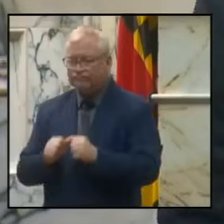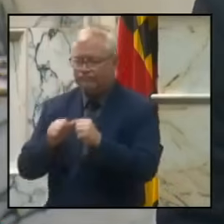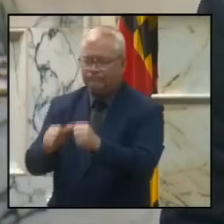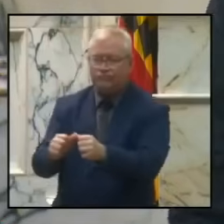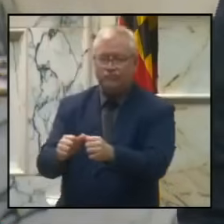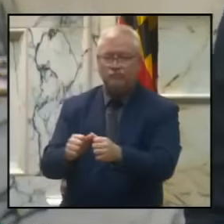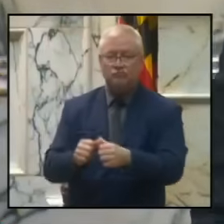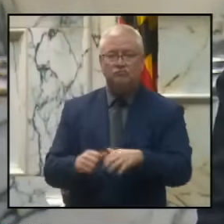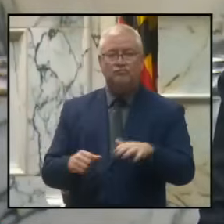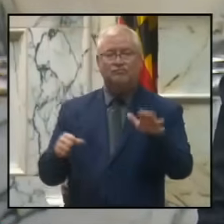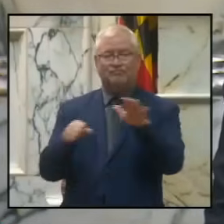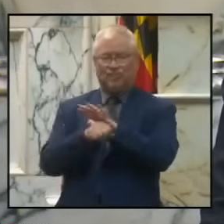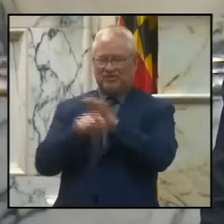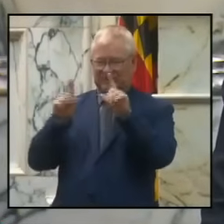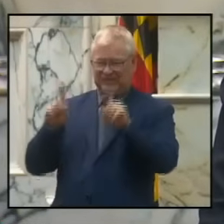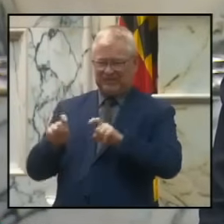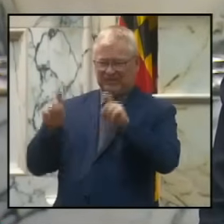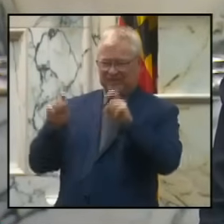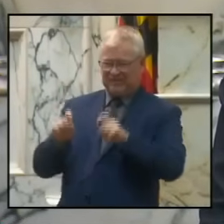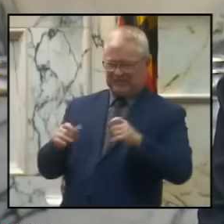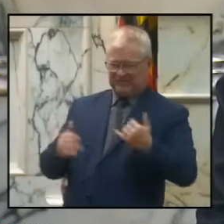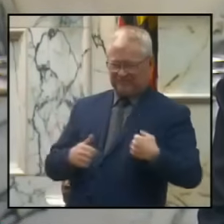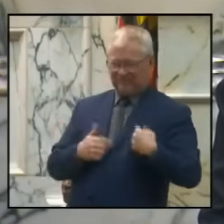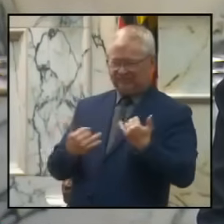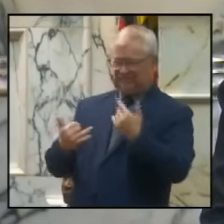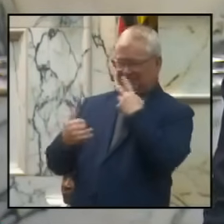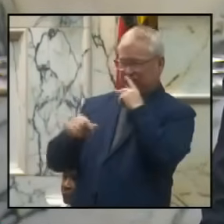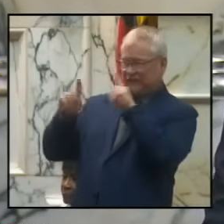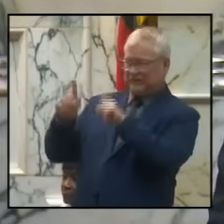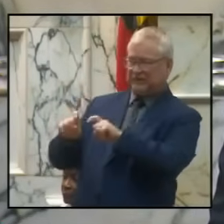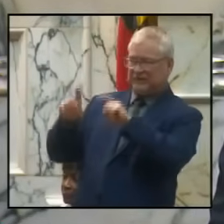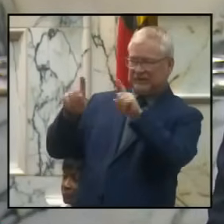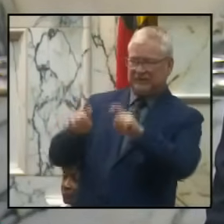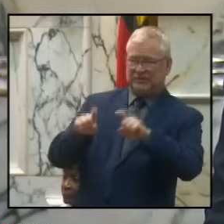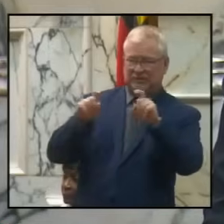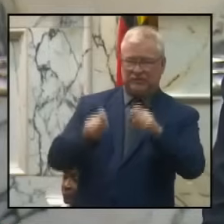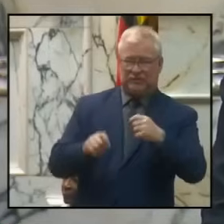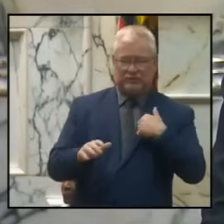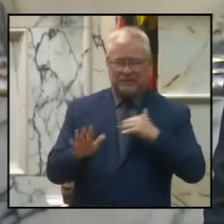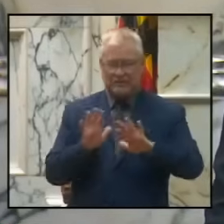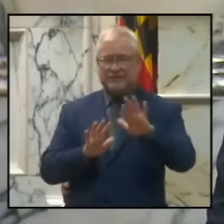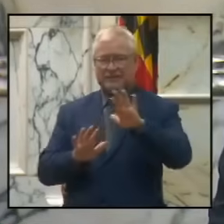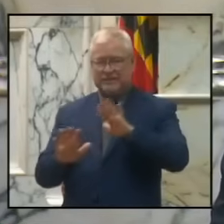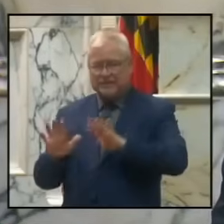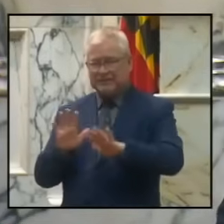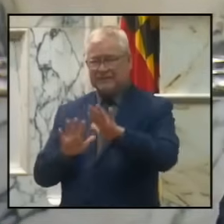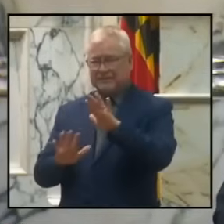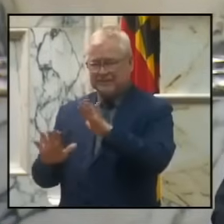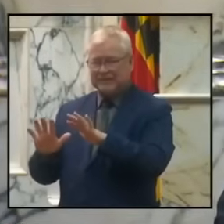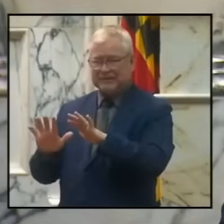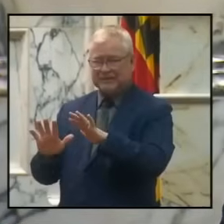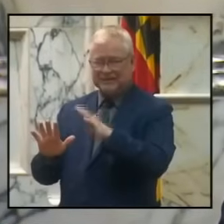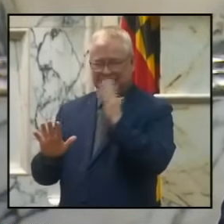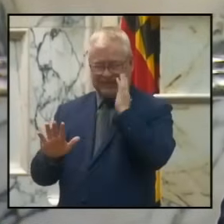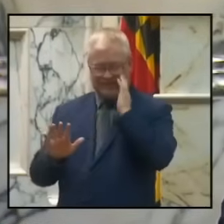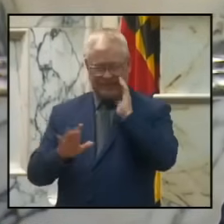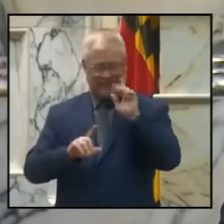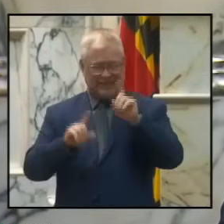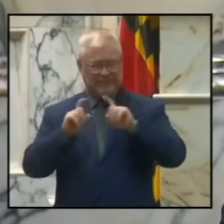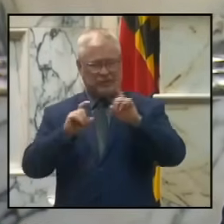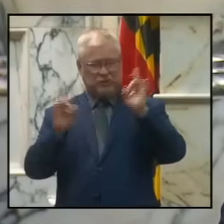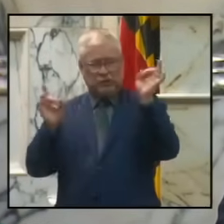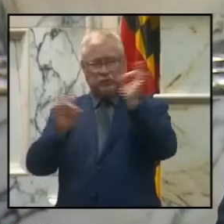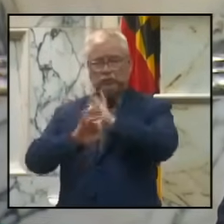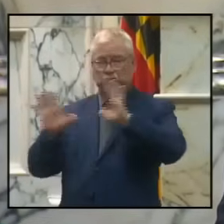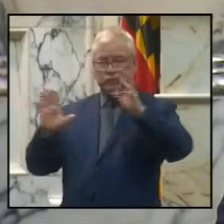being tested right now. We are being tested by a historic fiscal challenge, the likes